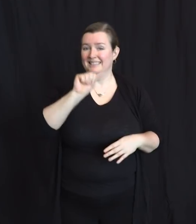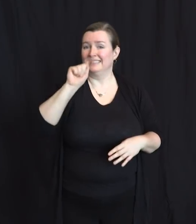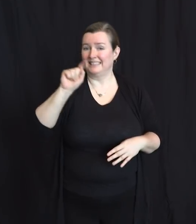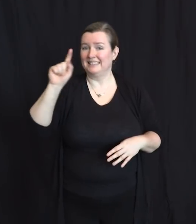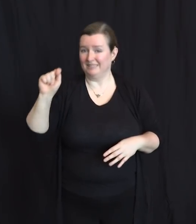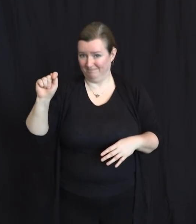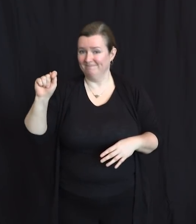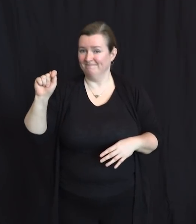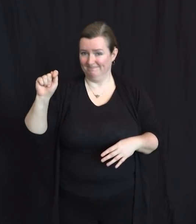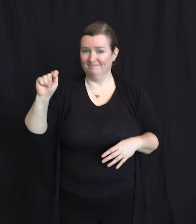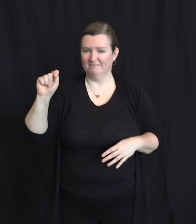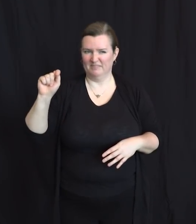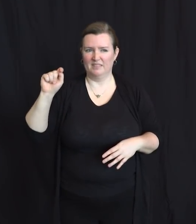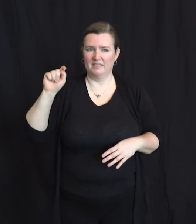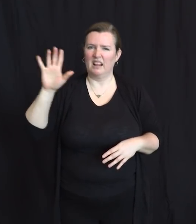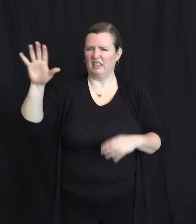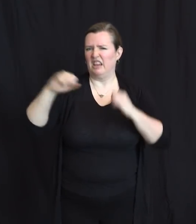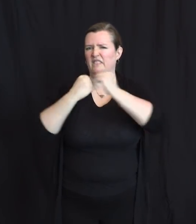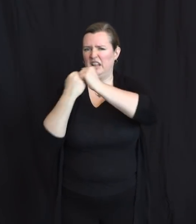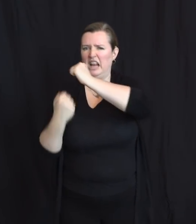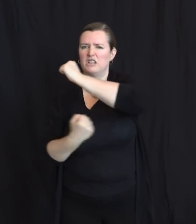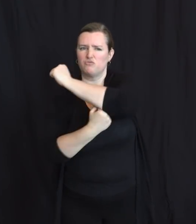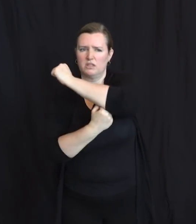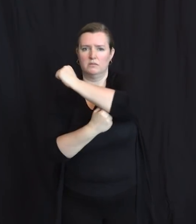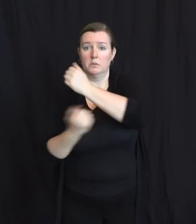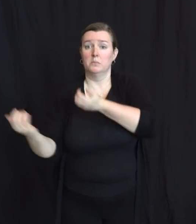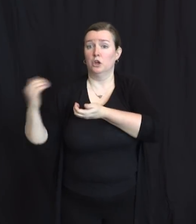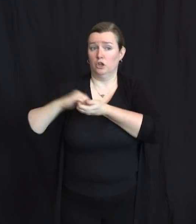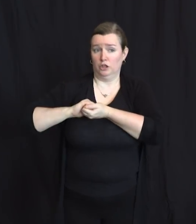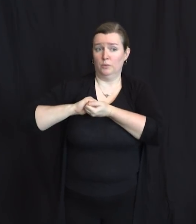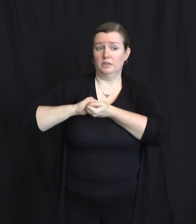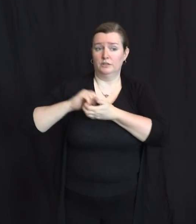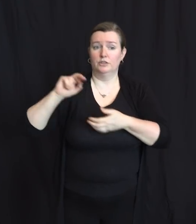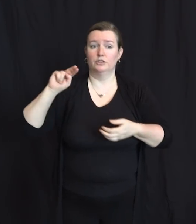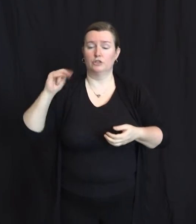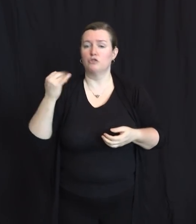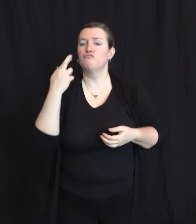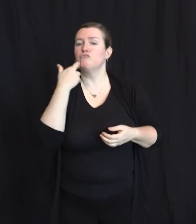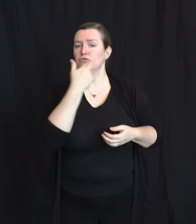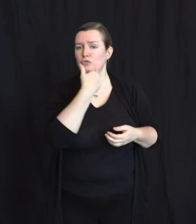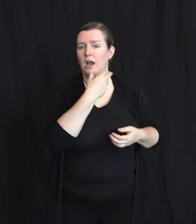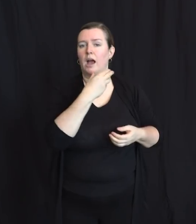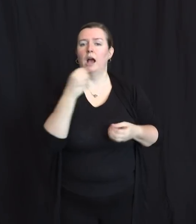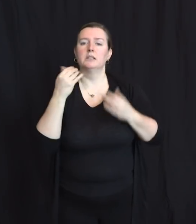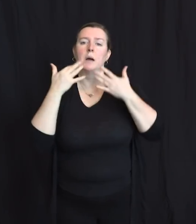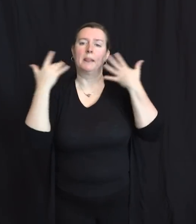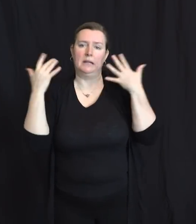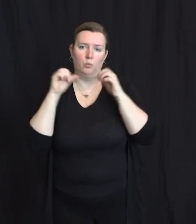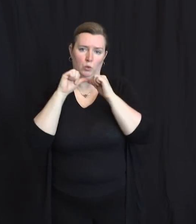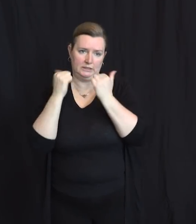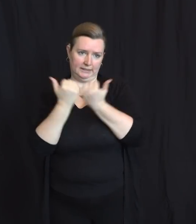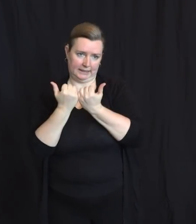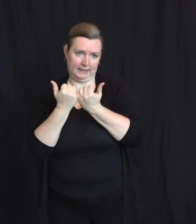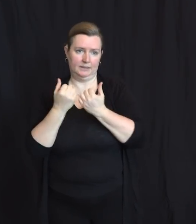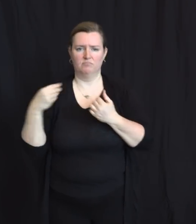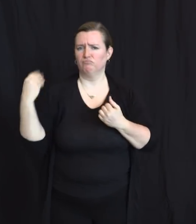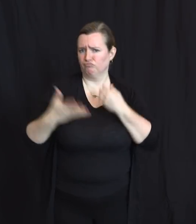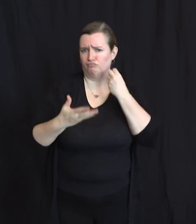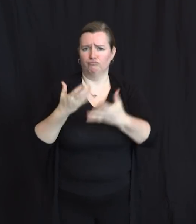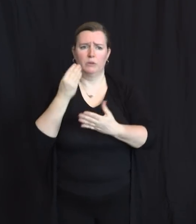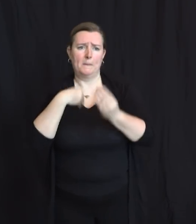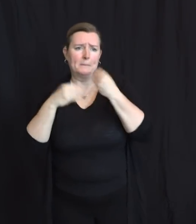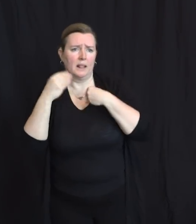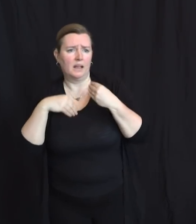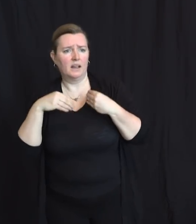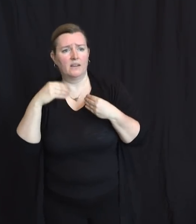AT&T Foundation, have partnered with the New Jersey Restaurant and Hospitality Association to provide meals from local restaurants